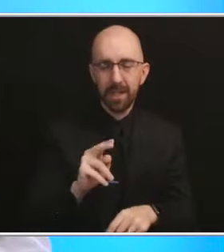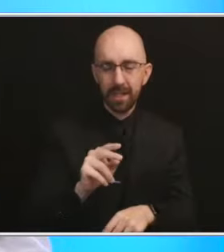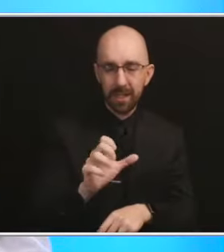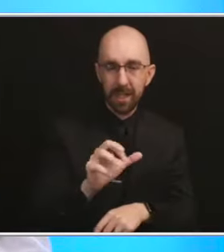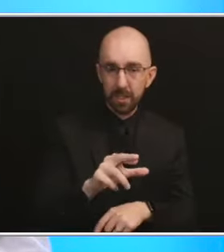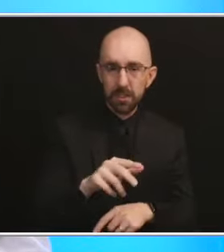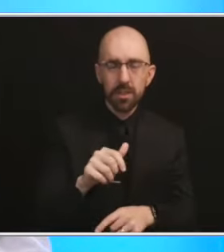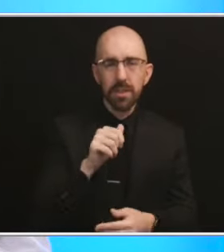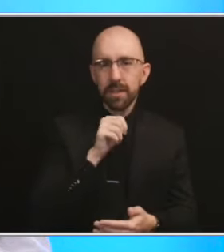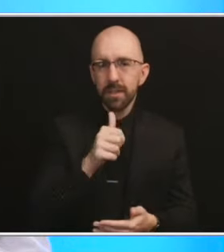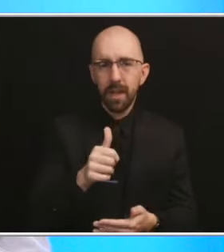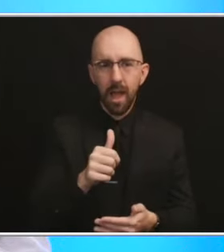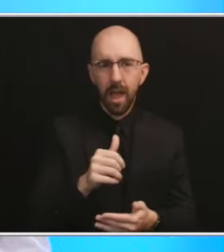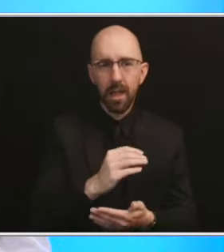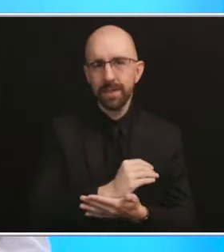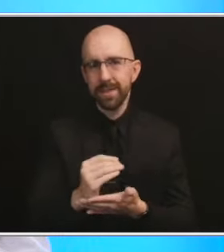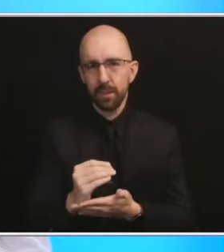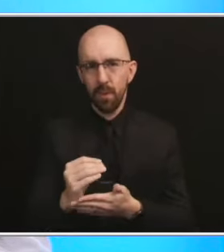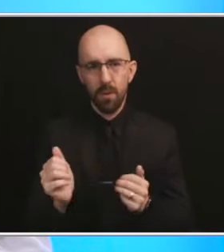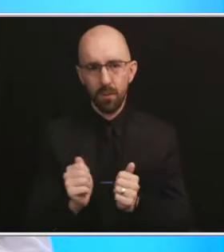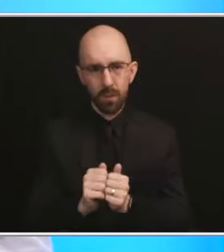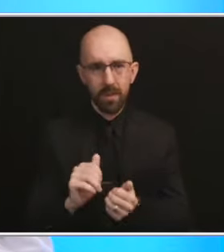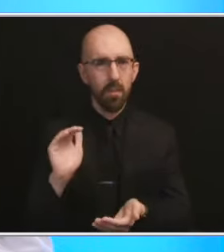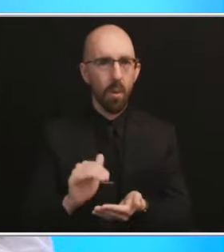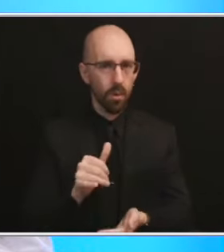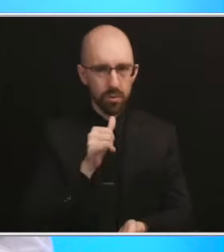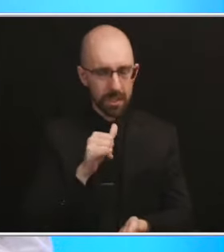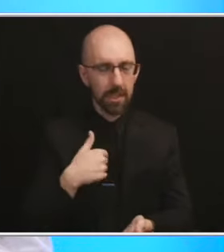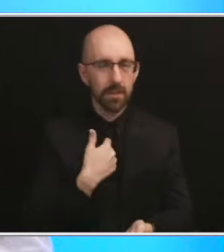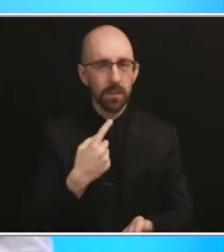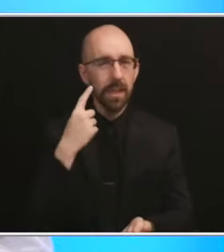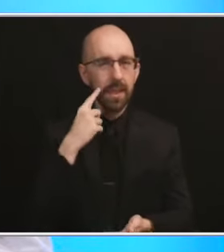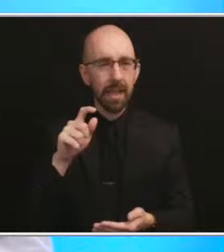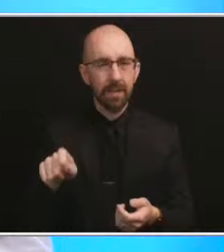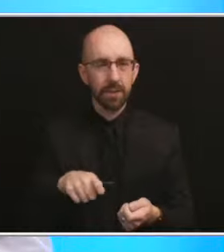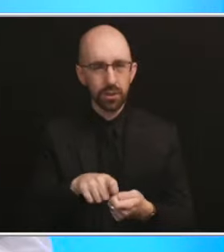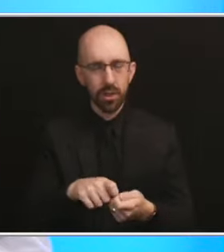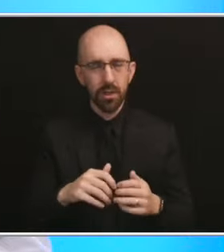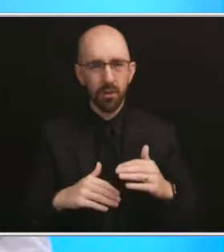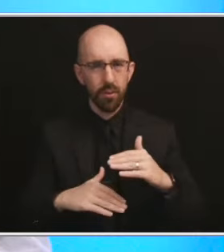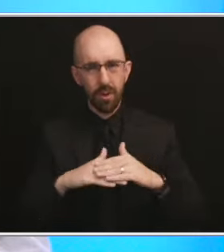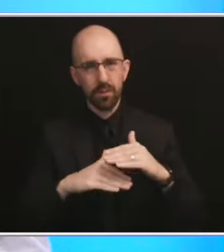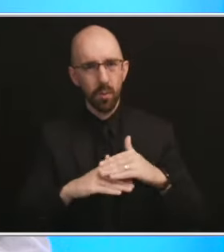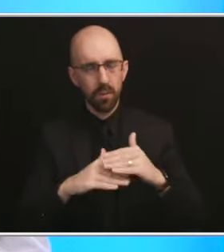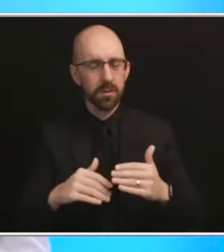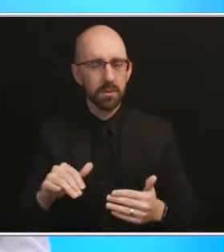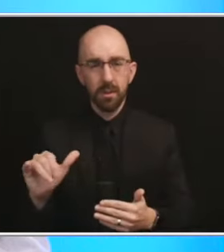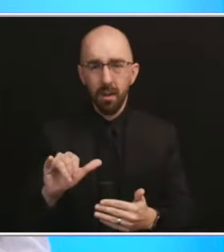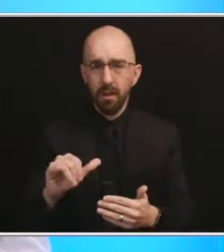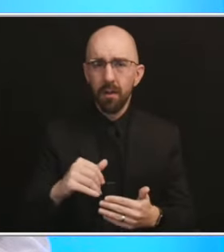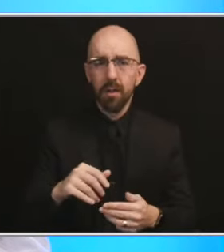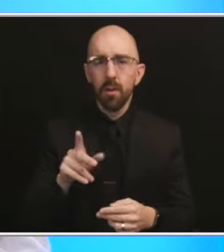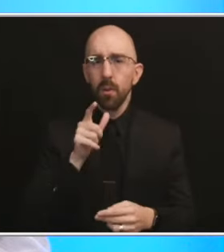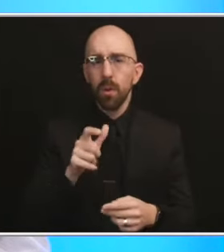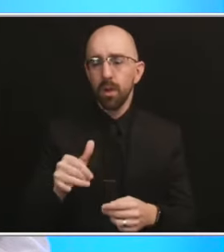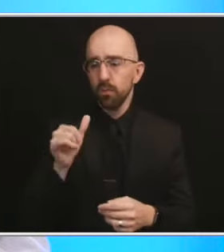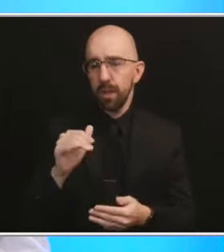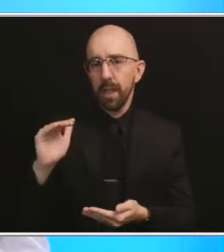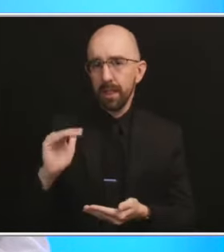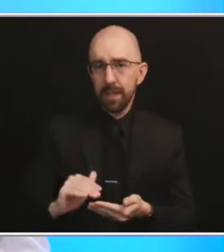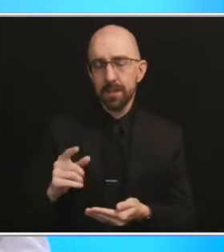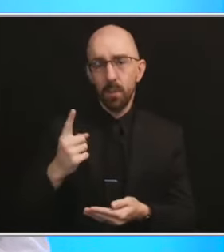go to zero even with lower drinking. So we think of certain thresholds, like for example, people who drink less than 1 drink a